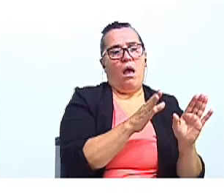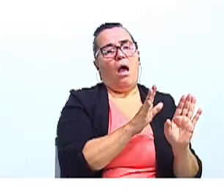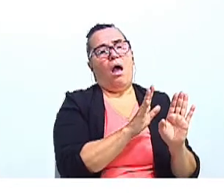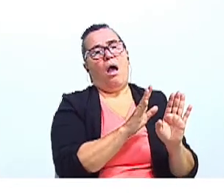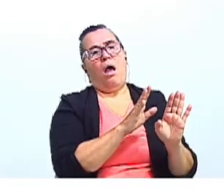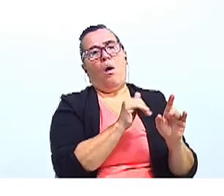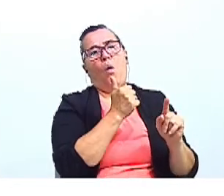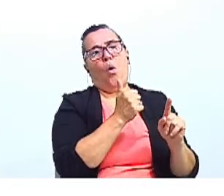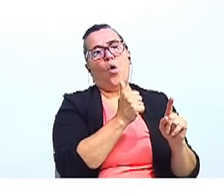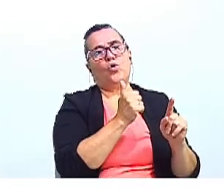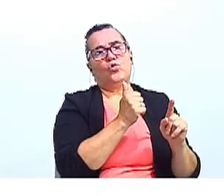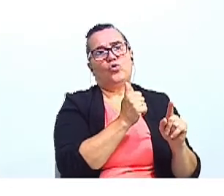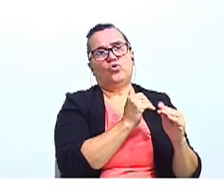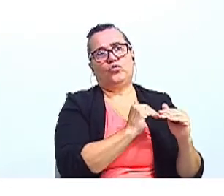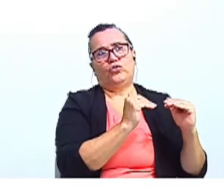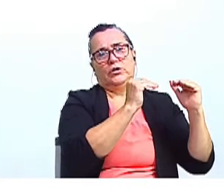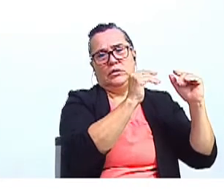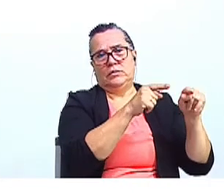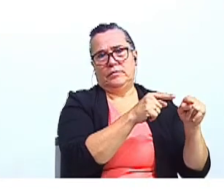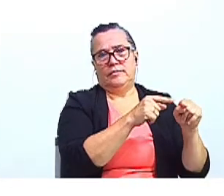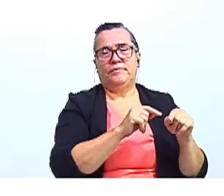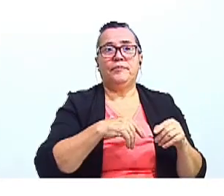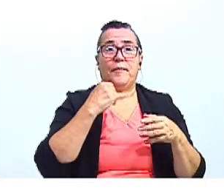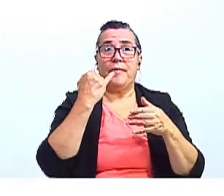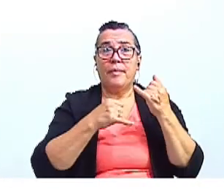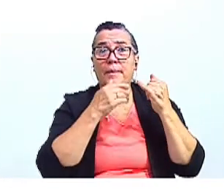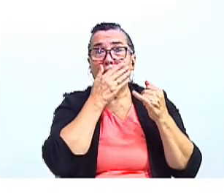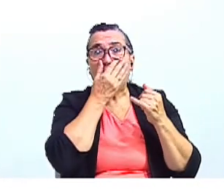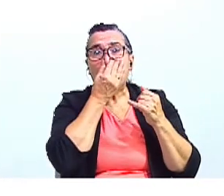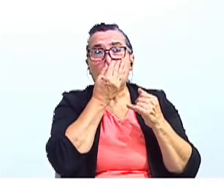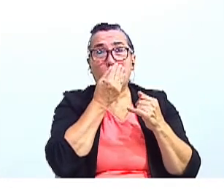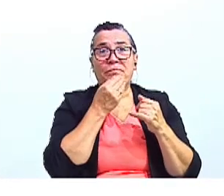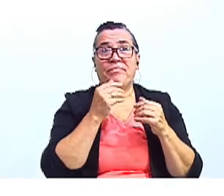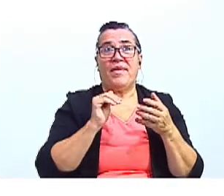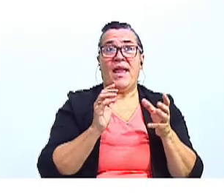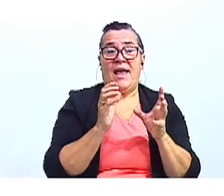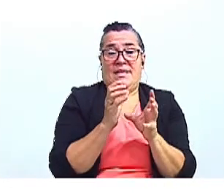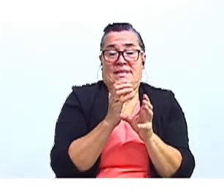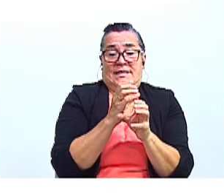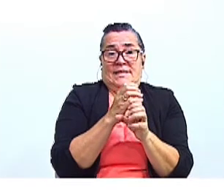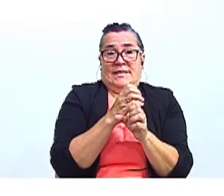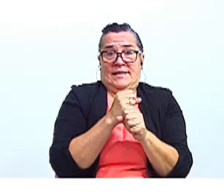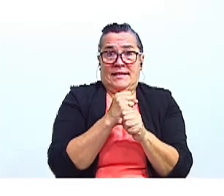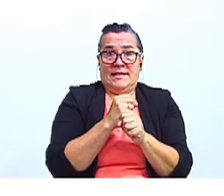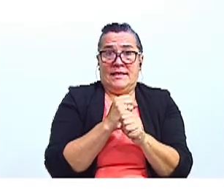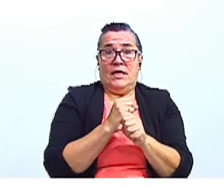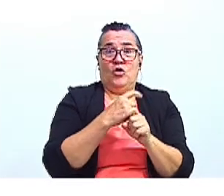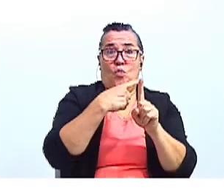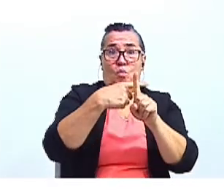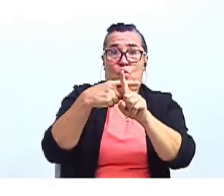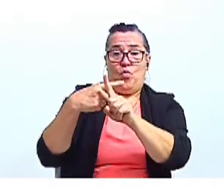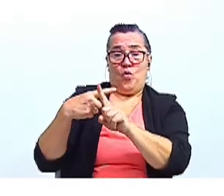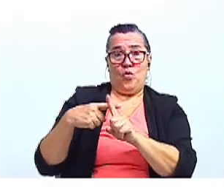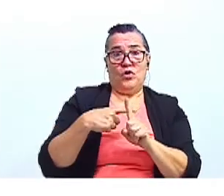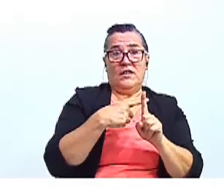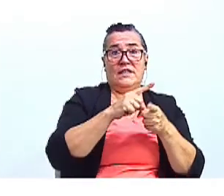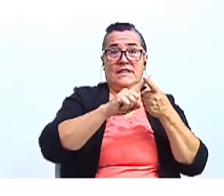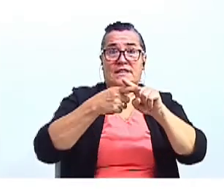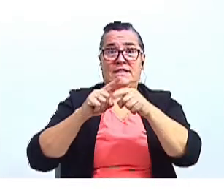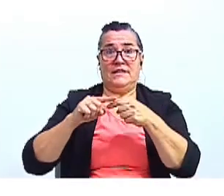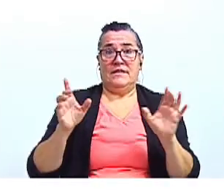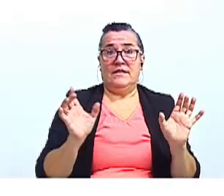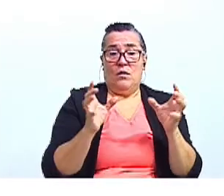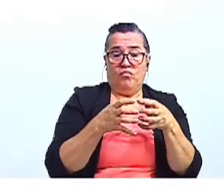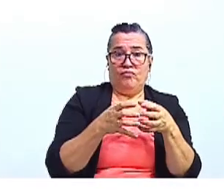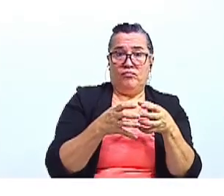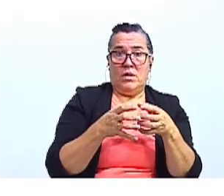And let's read the last paragraph. It says, forming positive friendship circles. Cliques don't have